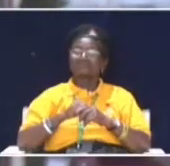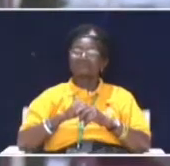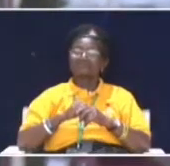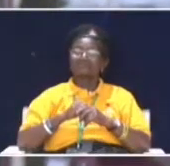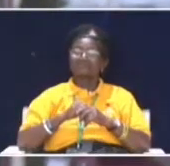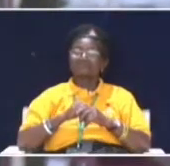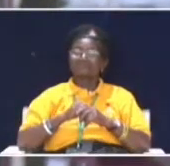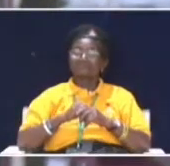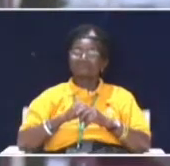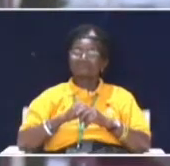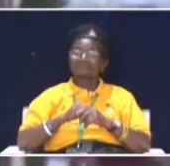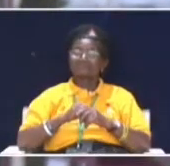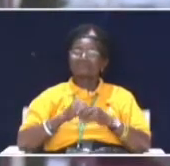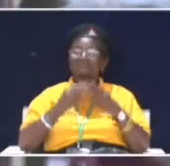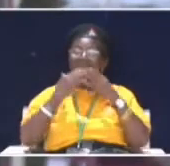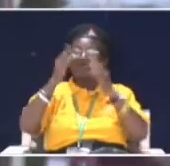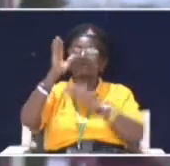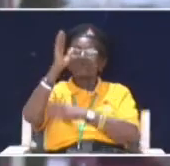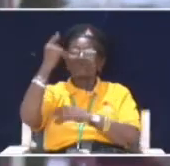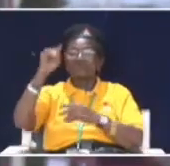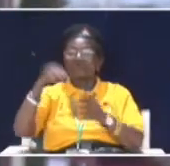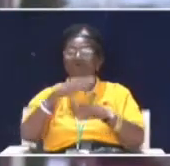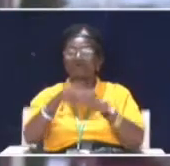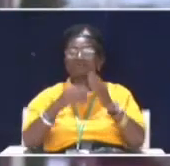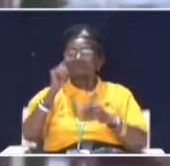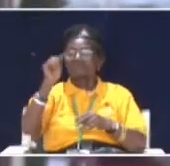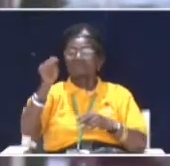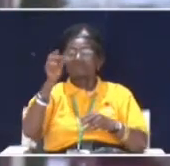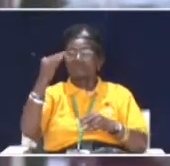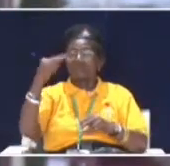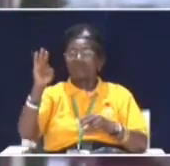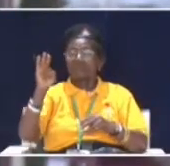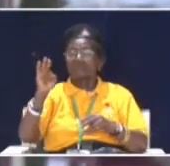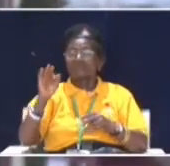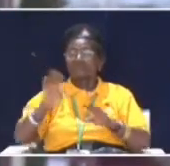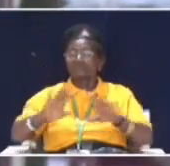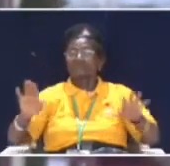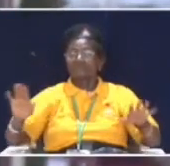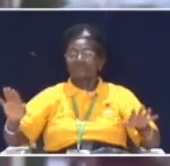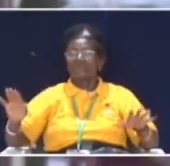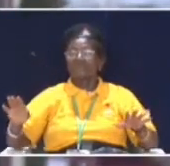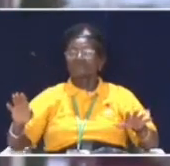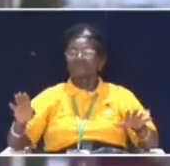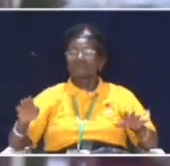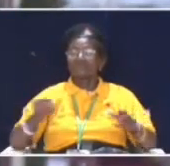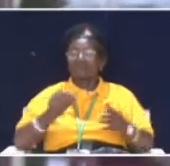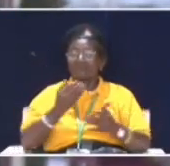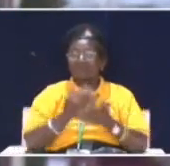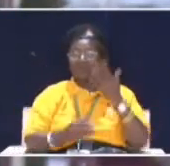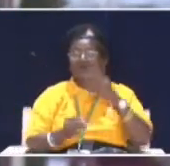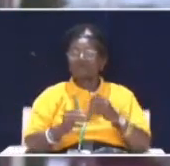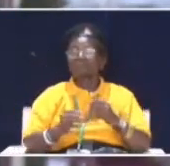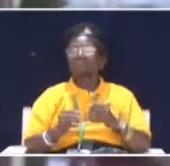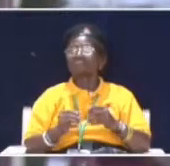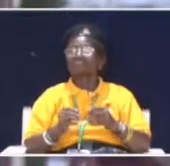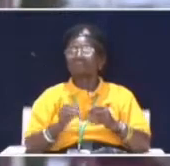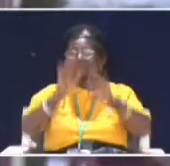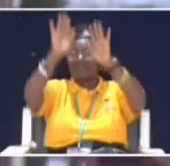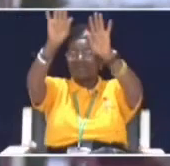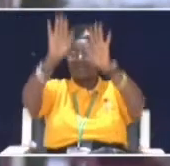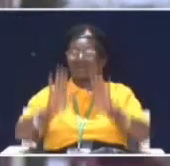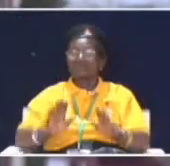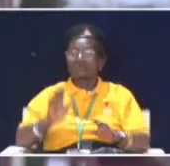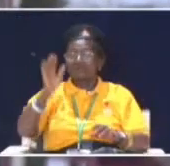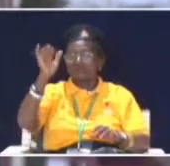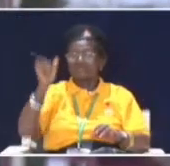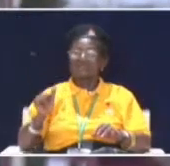mefa. I thank God for all the testimonies of children born miraculously. Mo dupe lowo